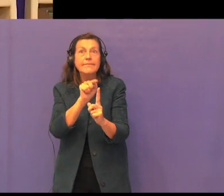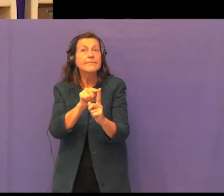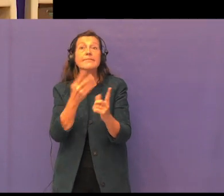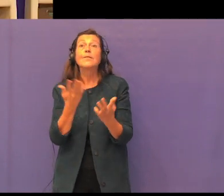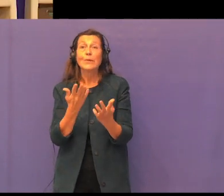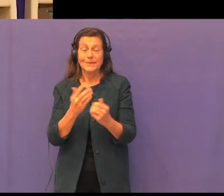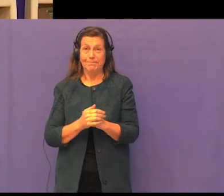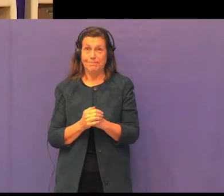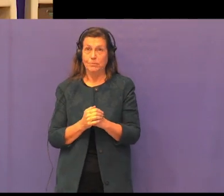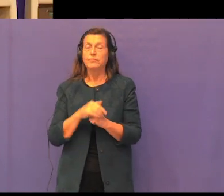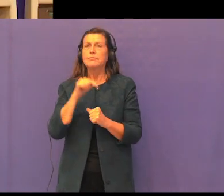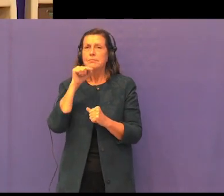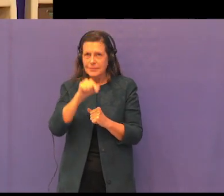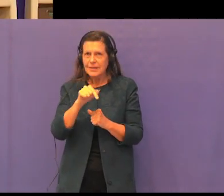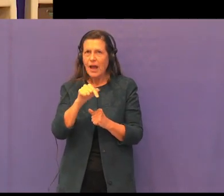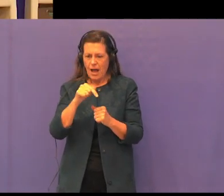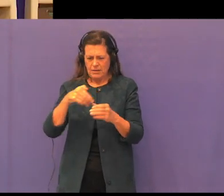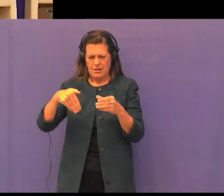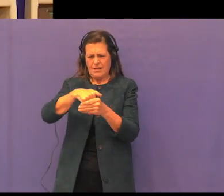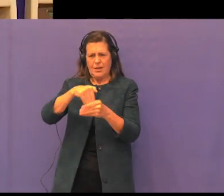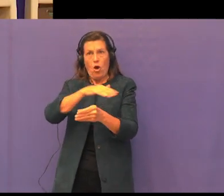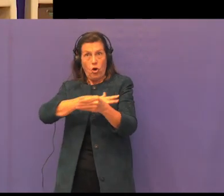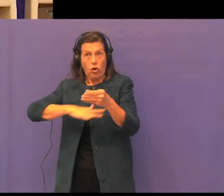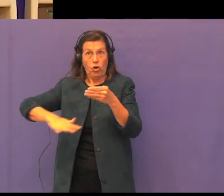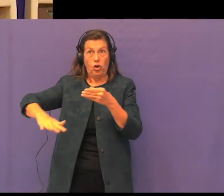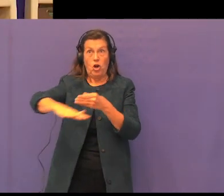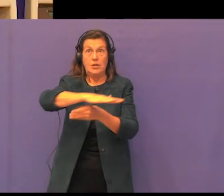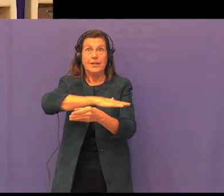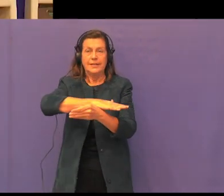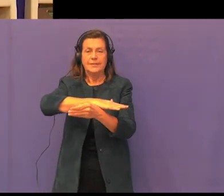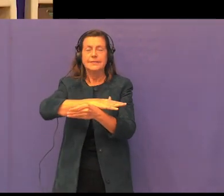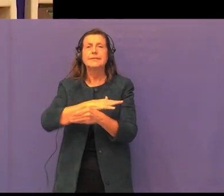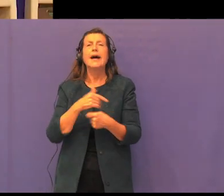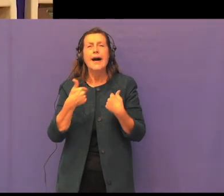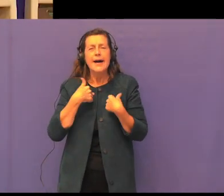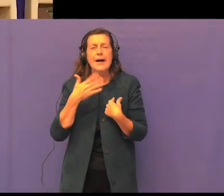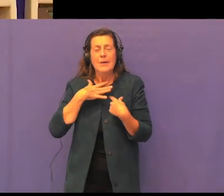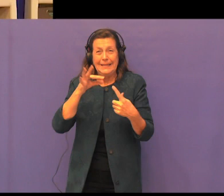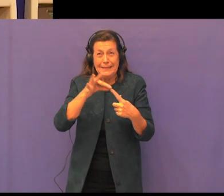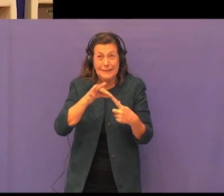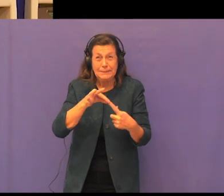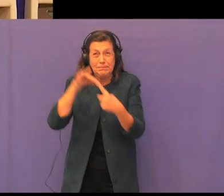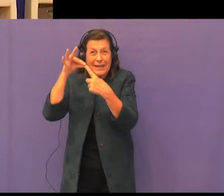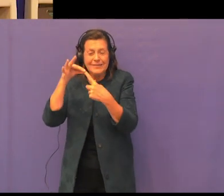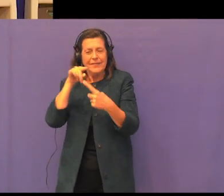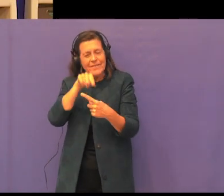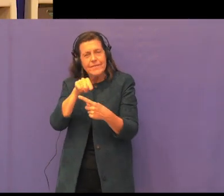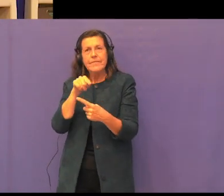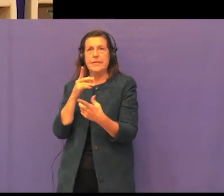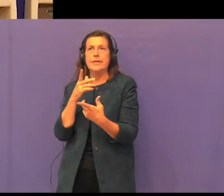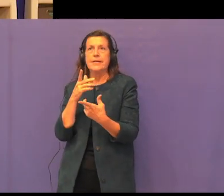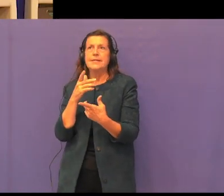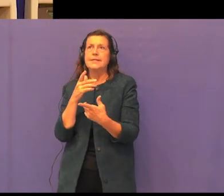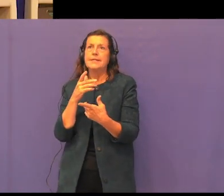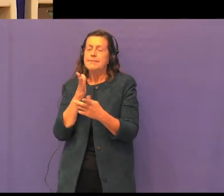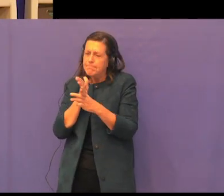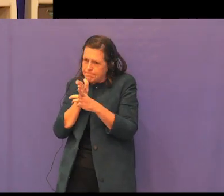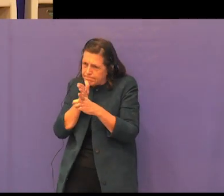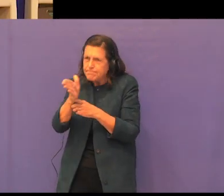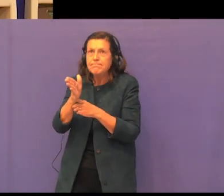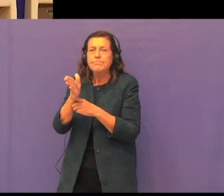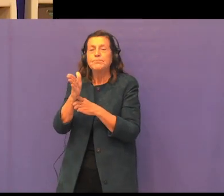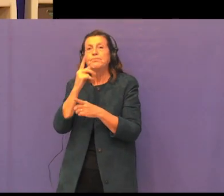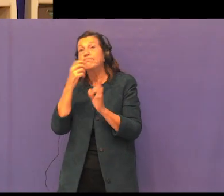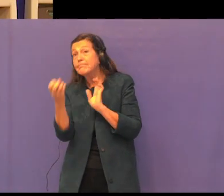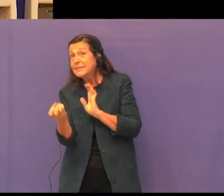specifically at a particular kind of context. If I can get my slides up here on the